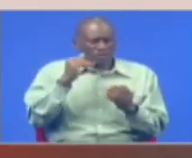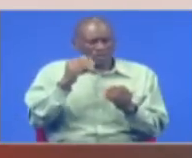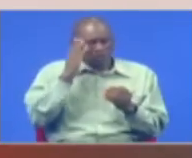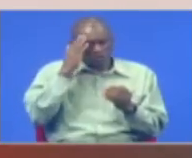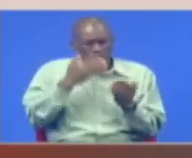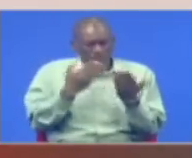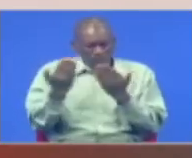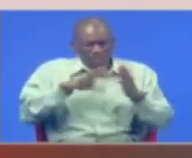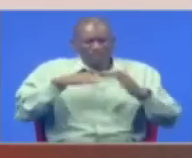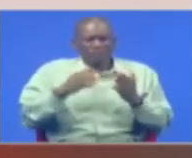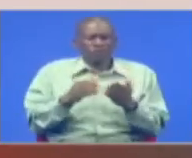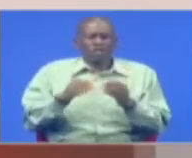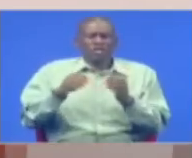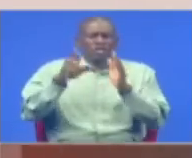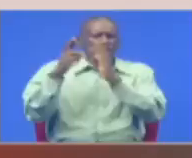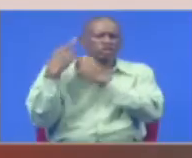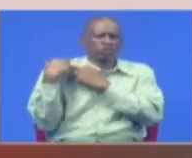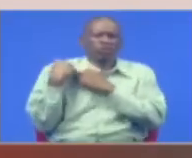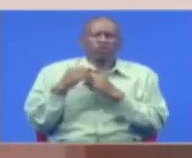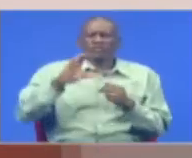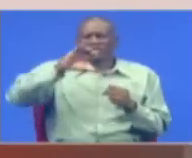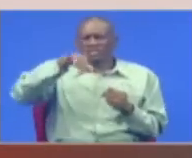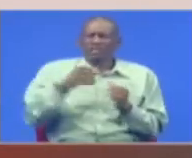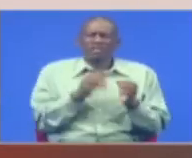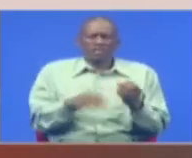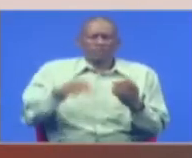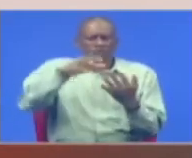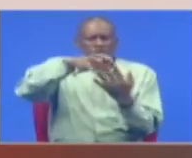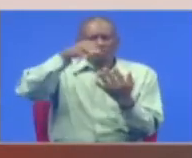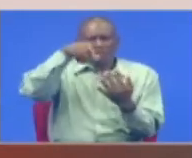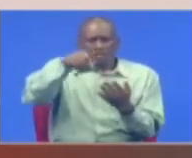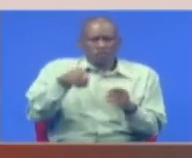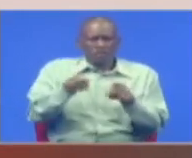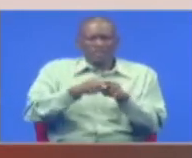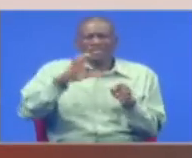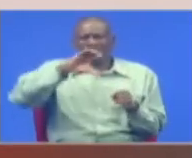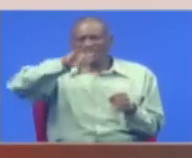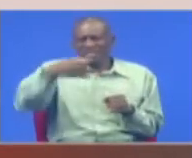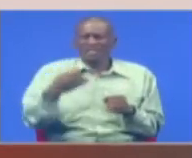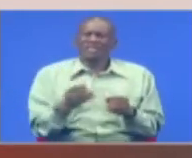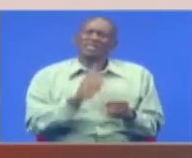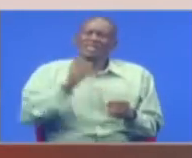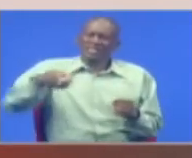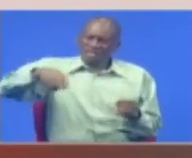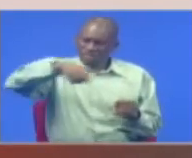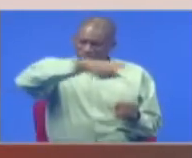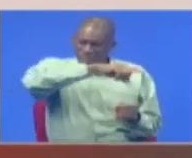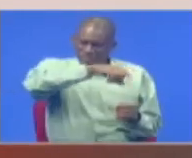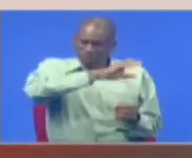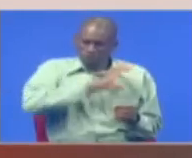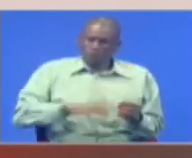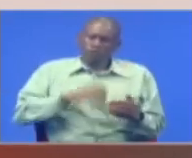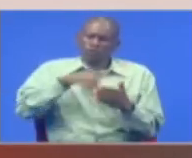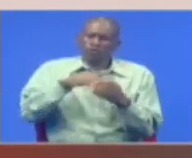we nominated you to be the Chief Justice, please tell the Commission what you do the first 3 months,